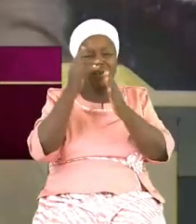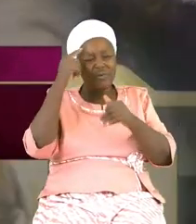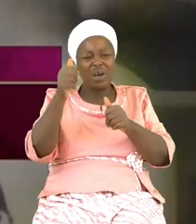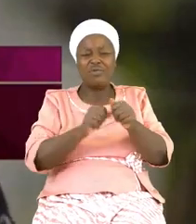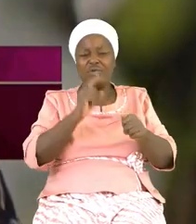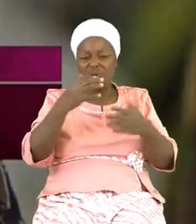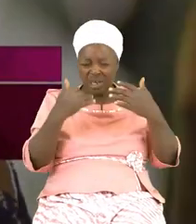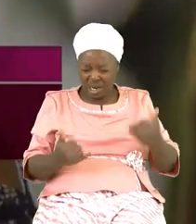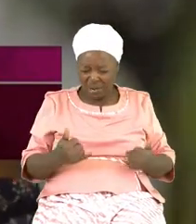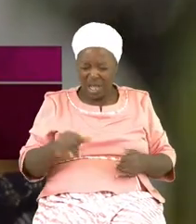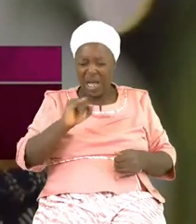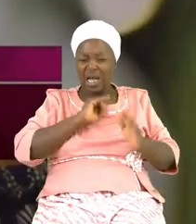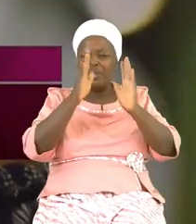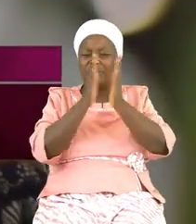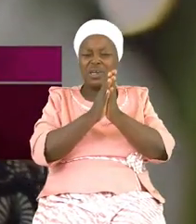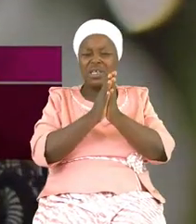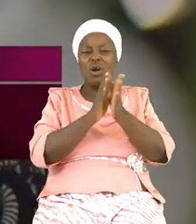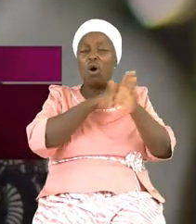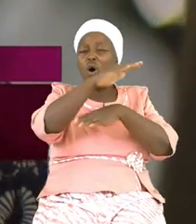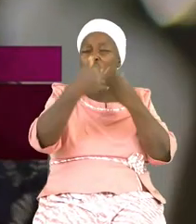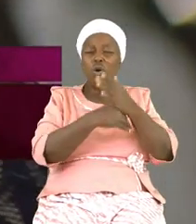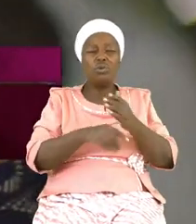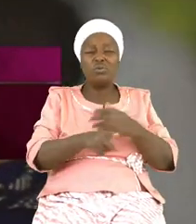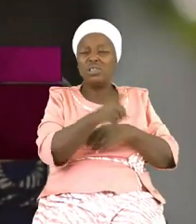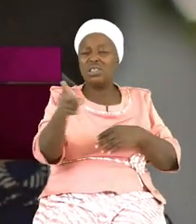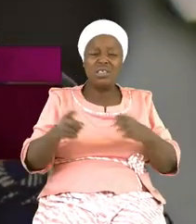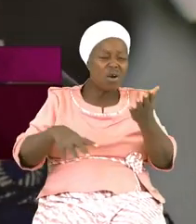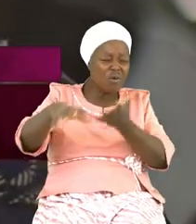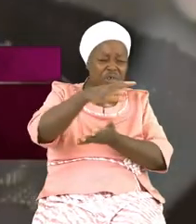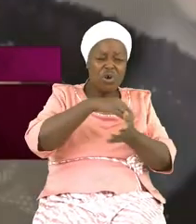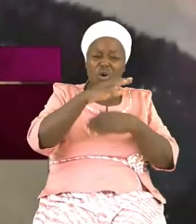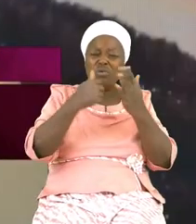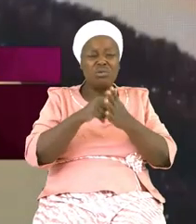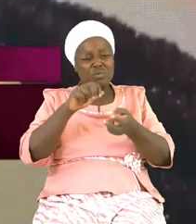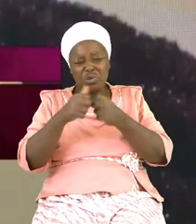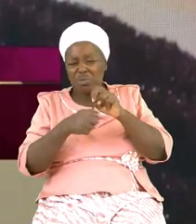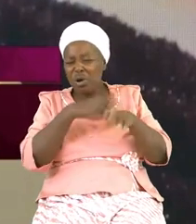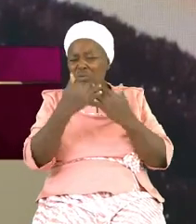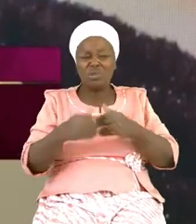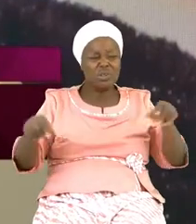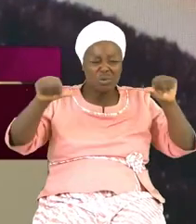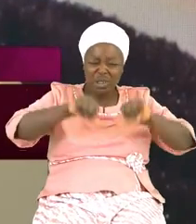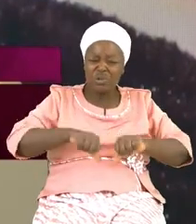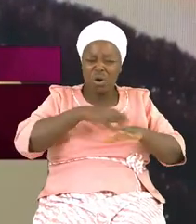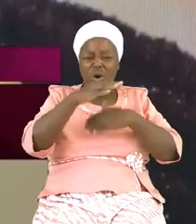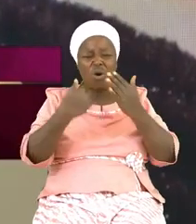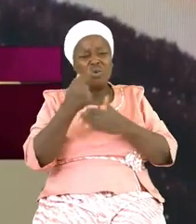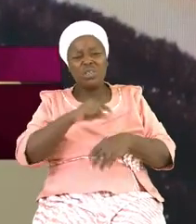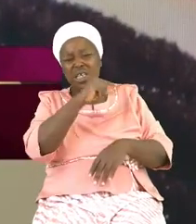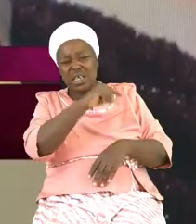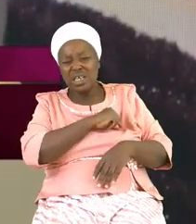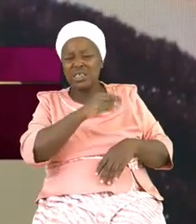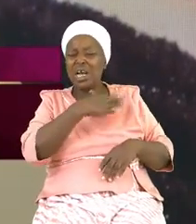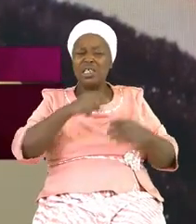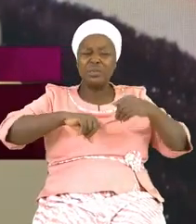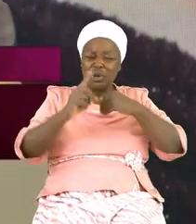now. I pray all their confusion, all the commotion, all the condemnation, all the guilt and the punishment